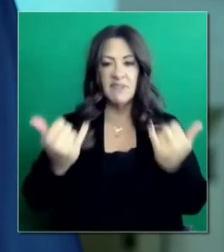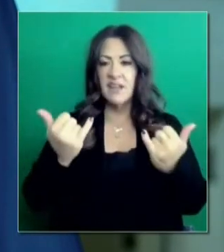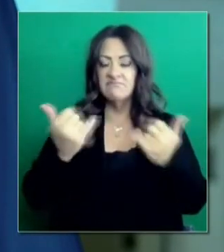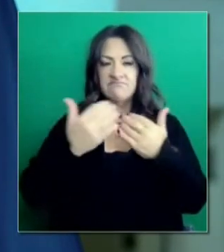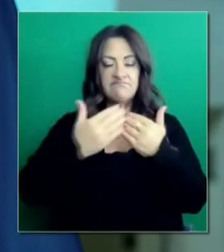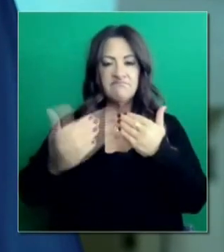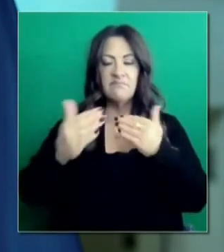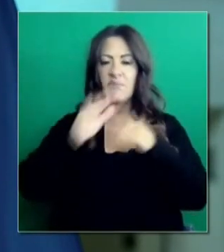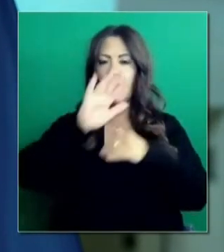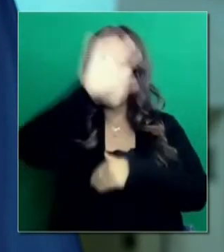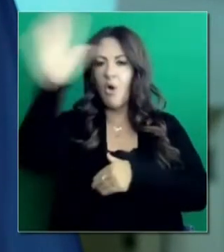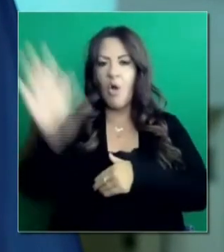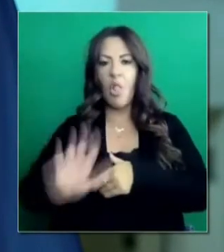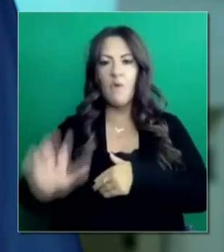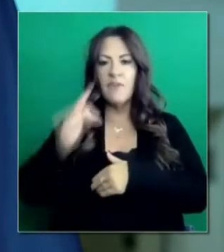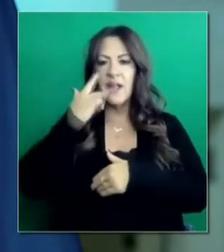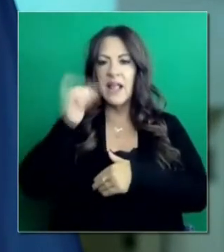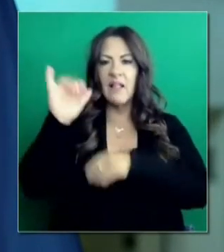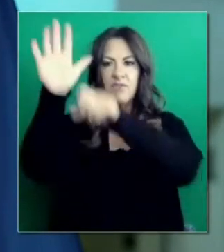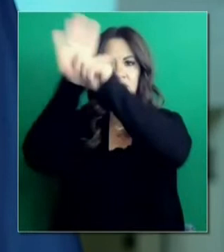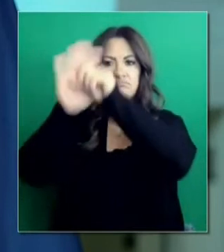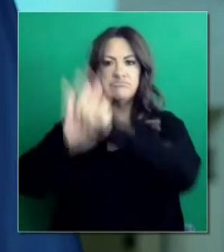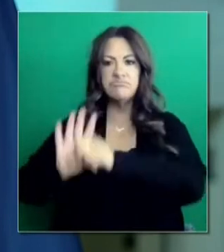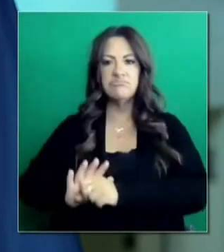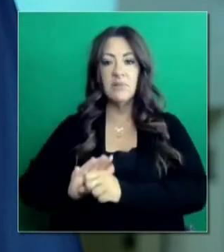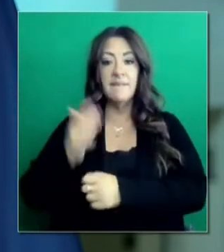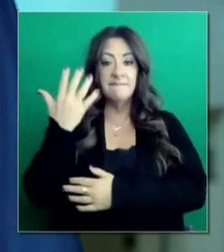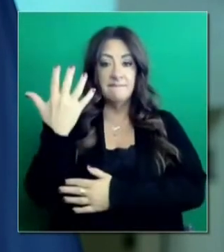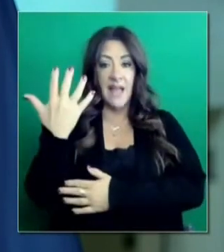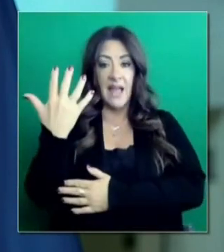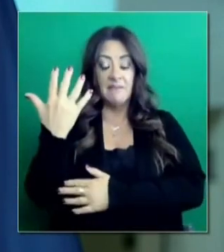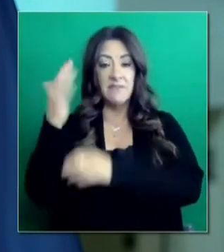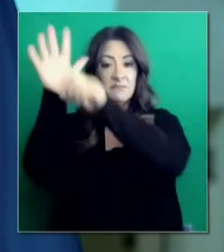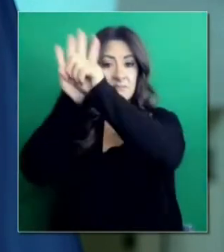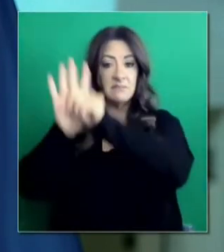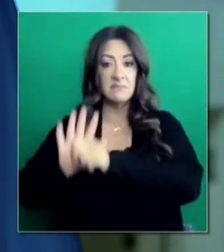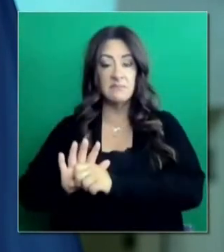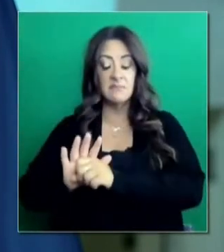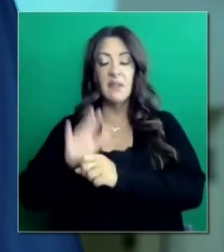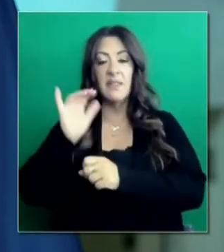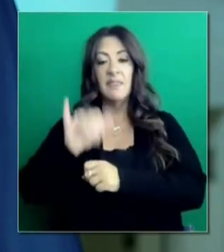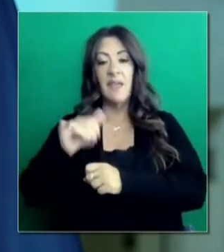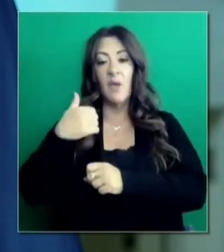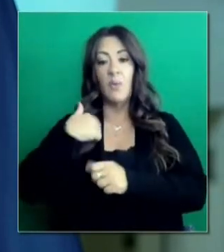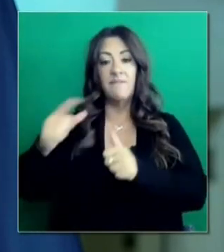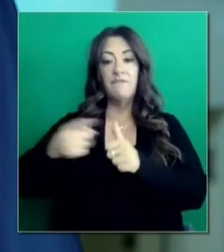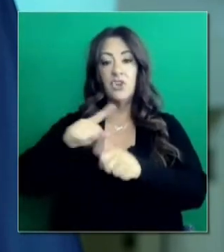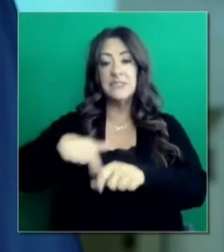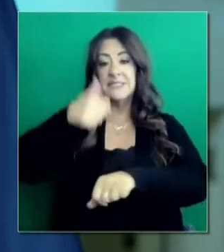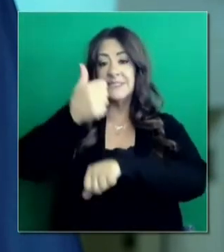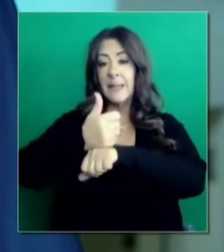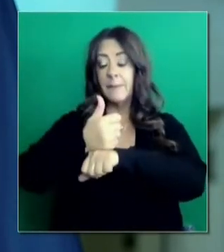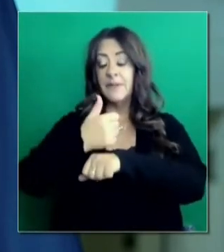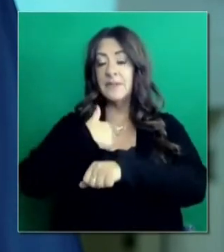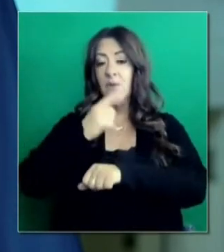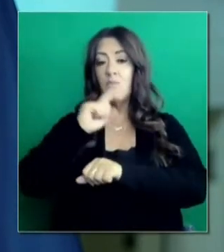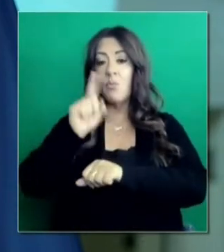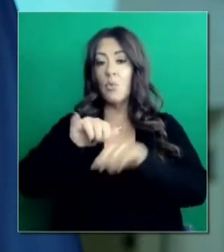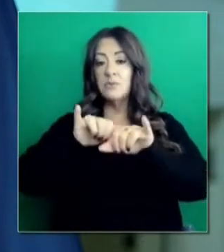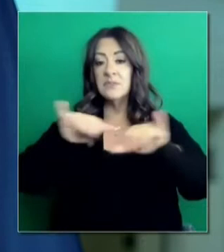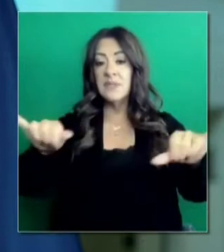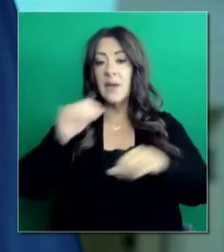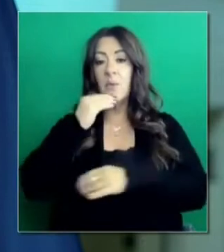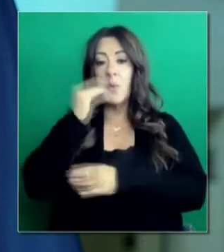of California, recall there are 5 regions that we have defined when we established our stay-at-home order